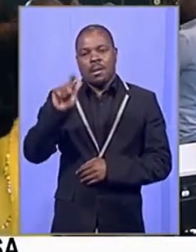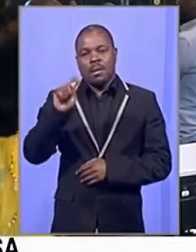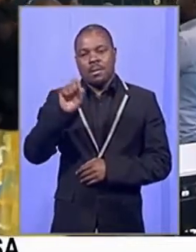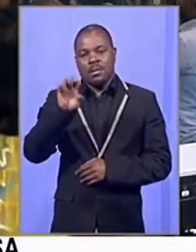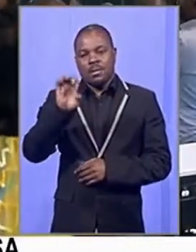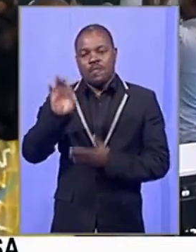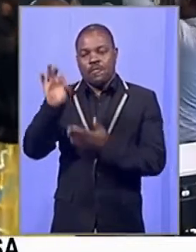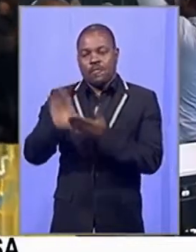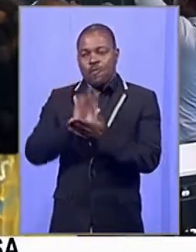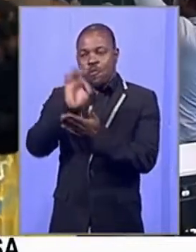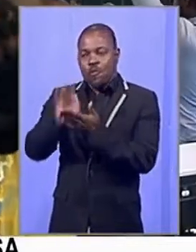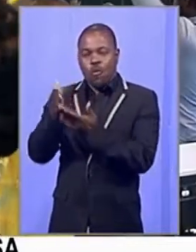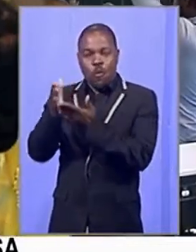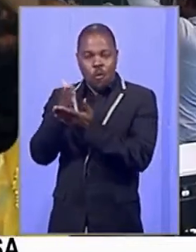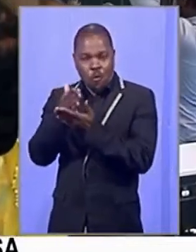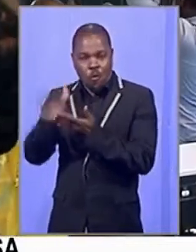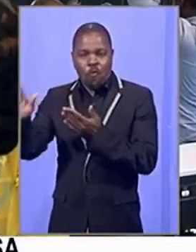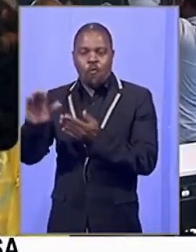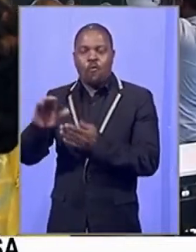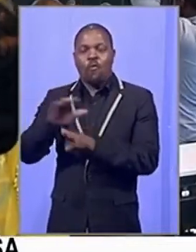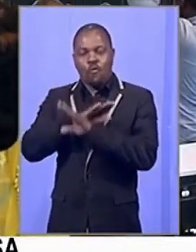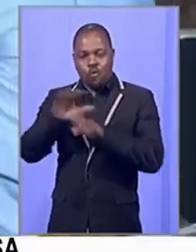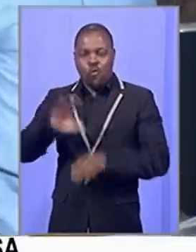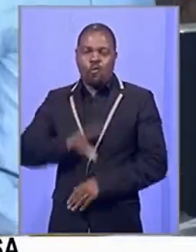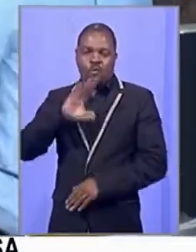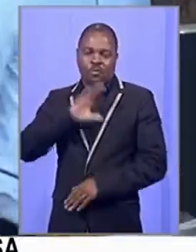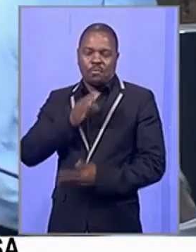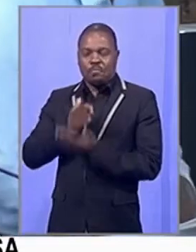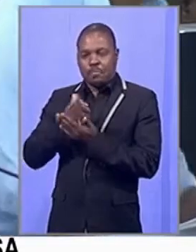ka boutu ya go hloka tshepo go yena.